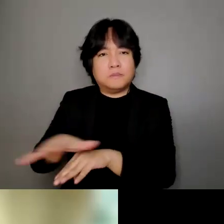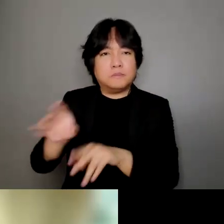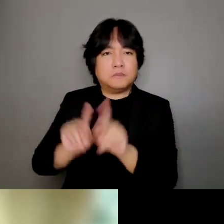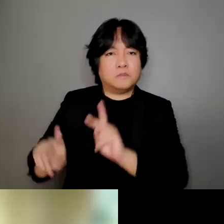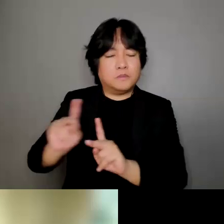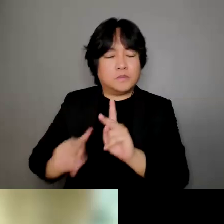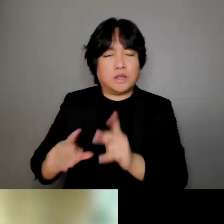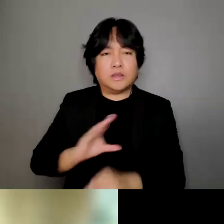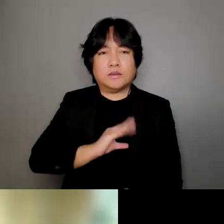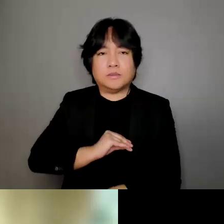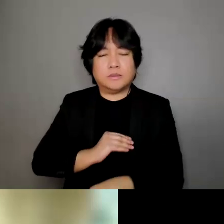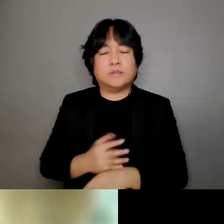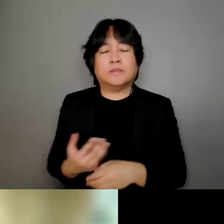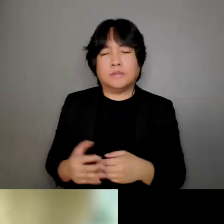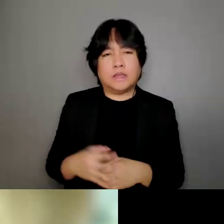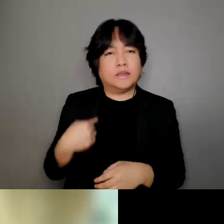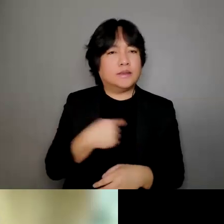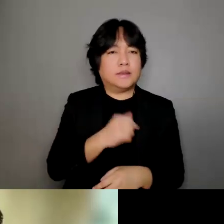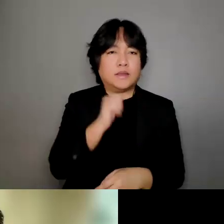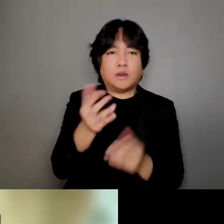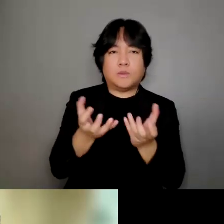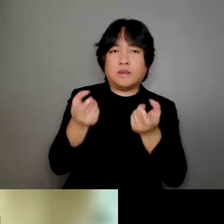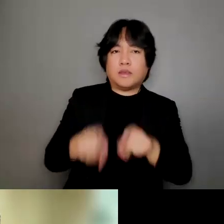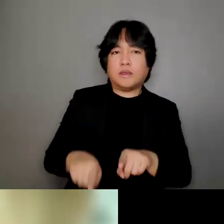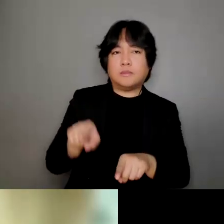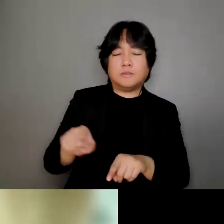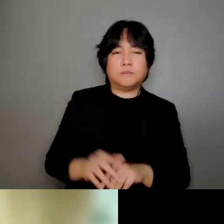we uncritically focus our data efforts,